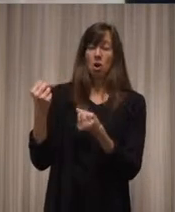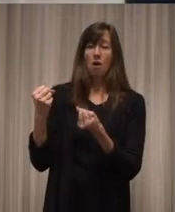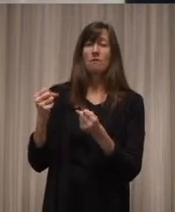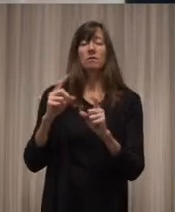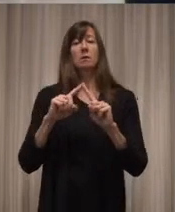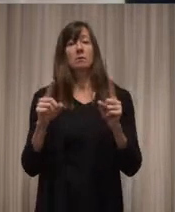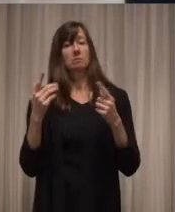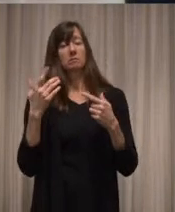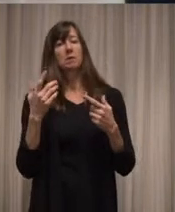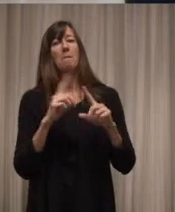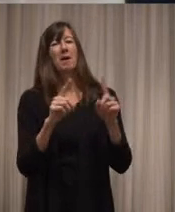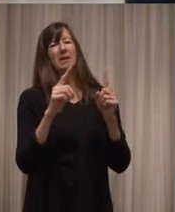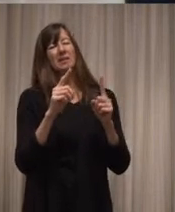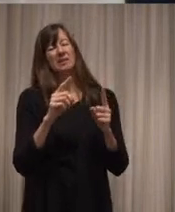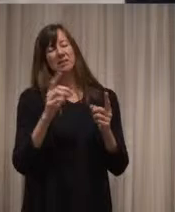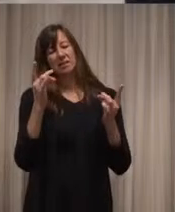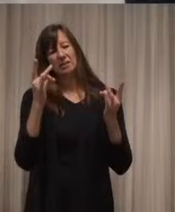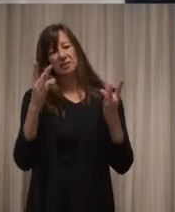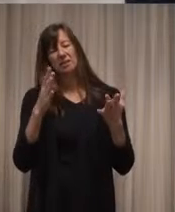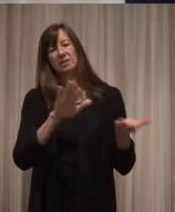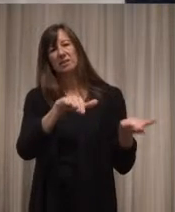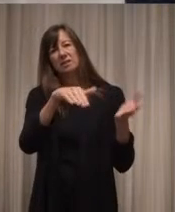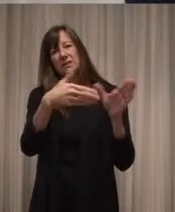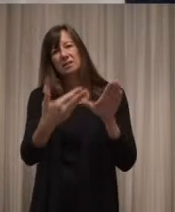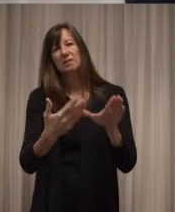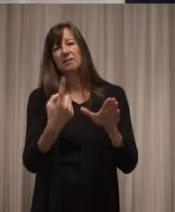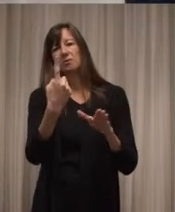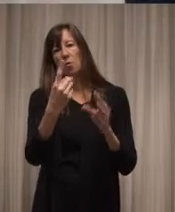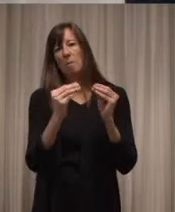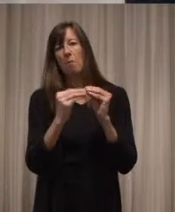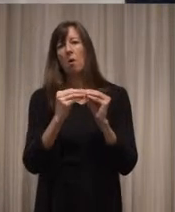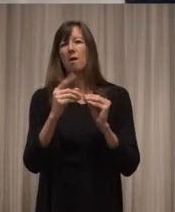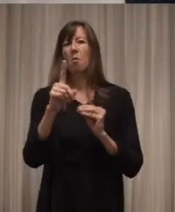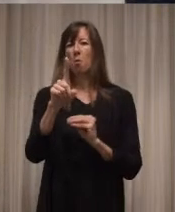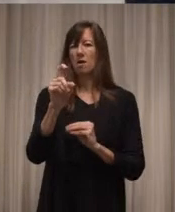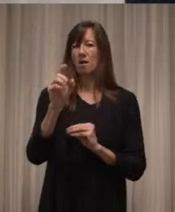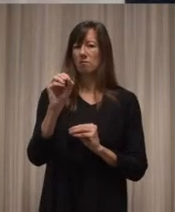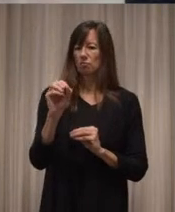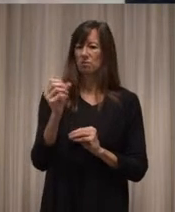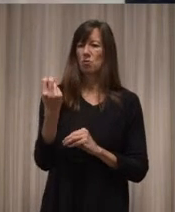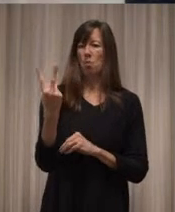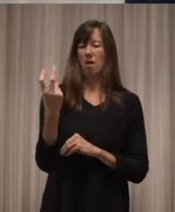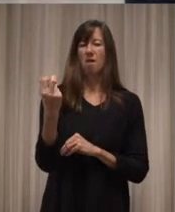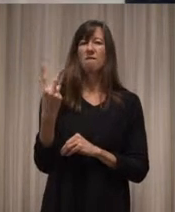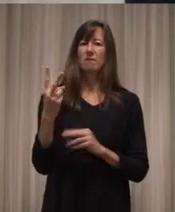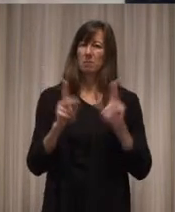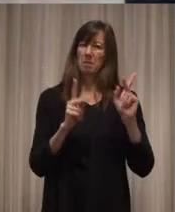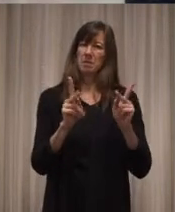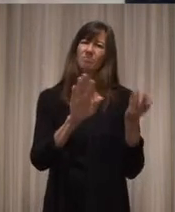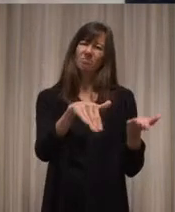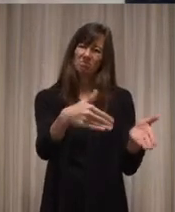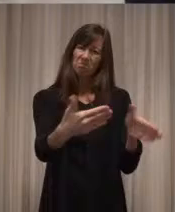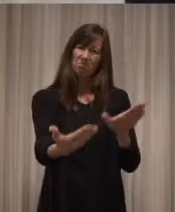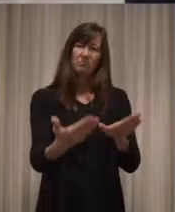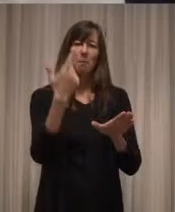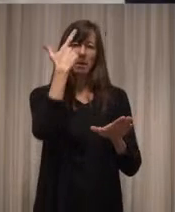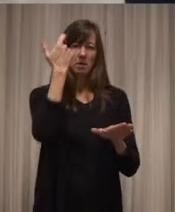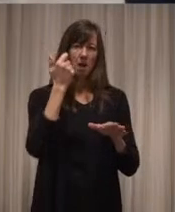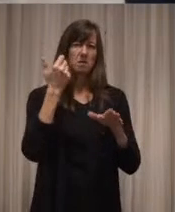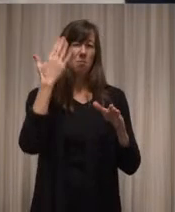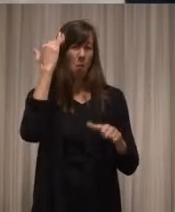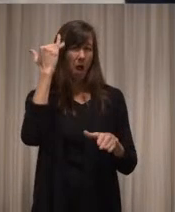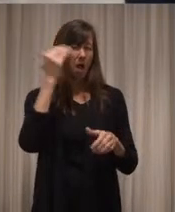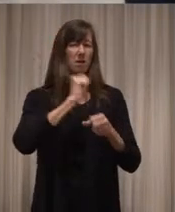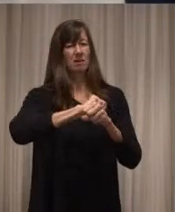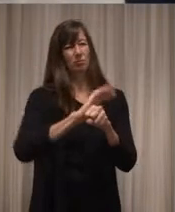another fatality over the weekend in the county, bringing us to 112 lives lost to COVID-19 here in